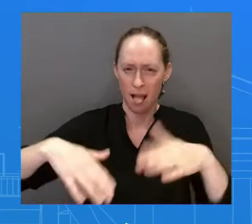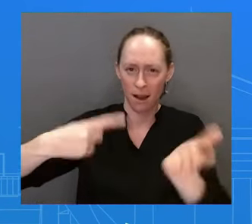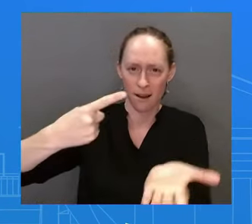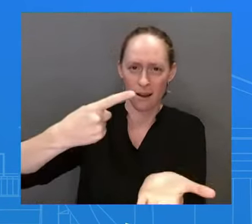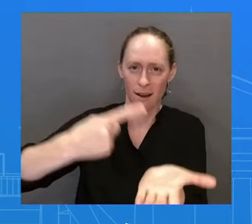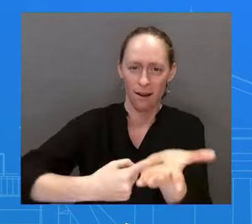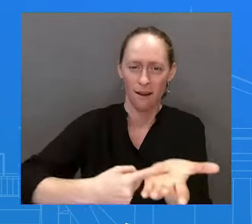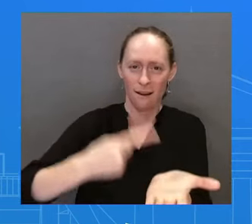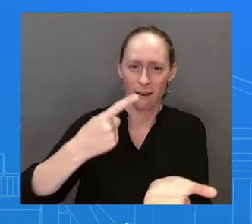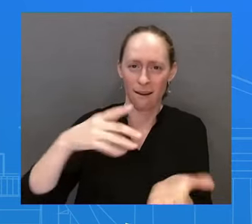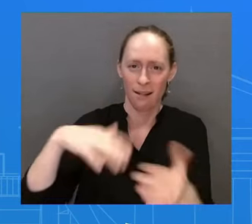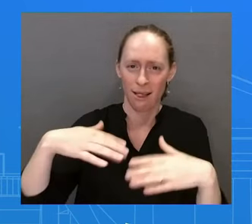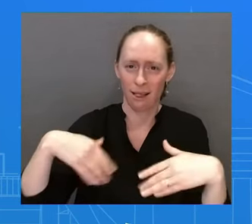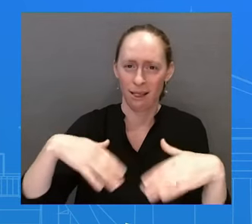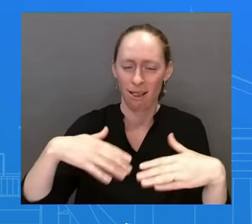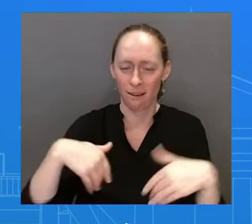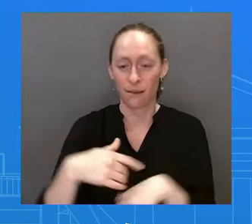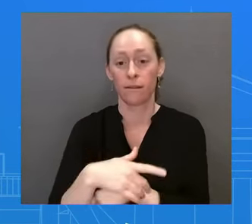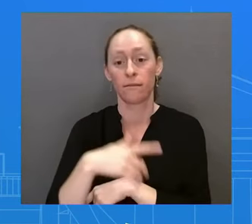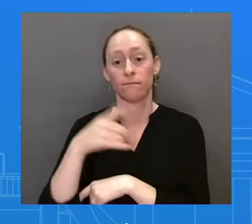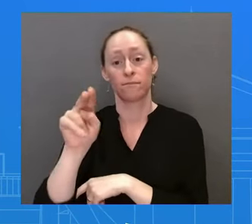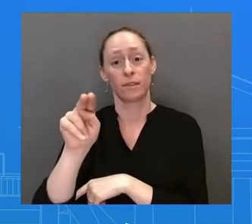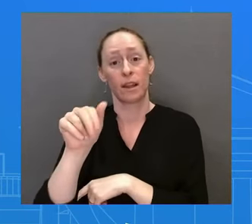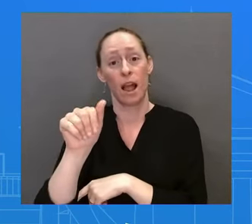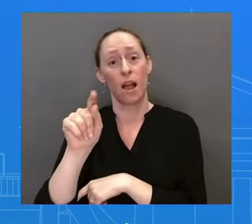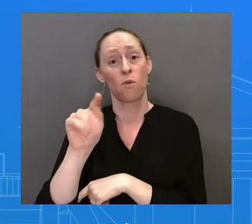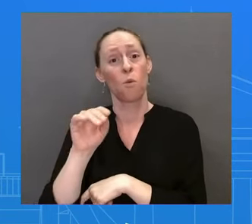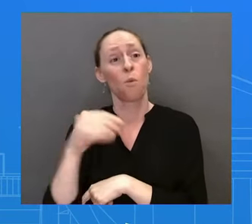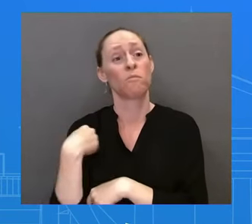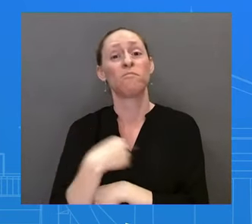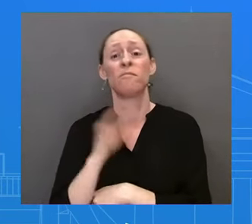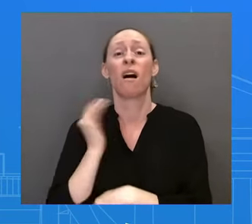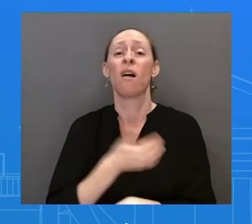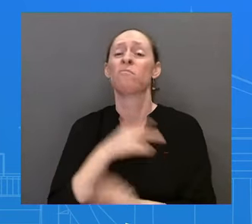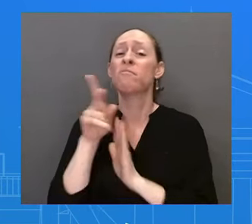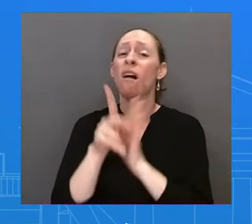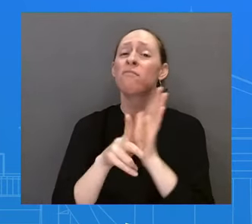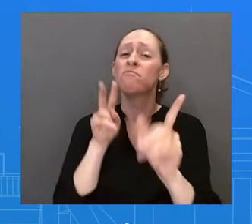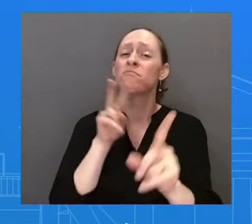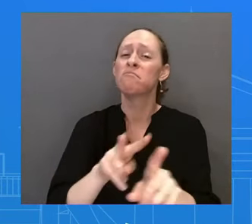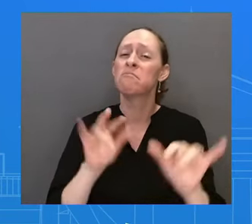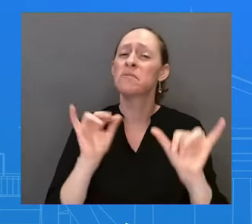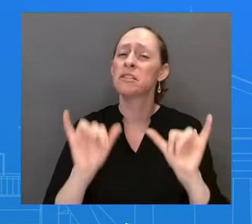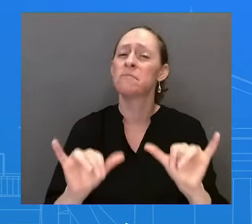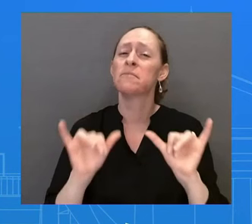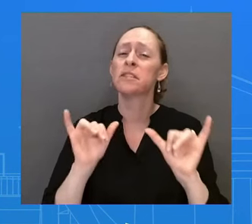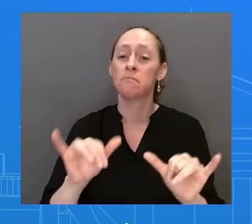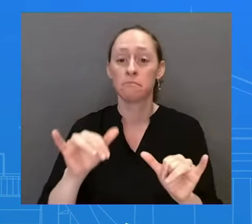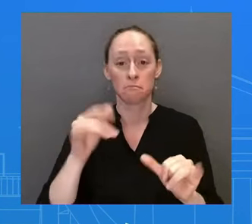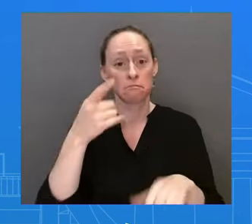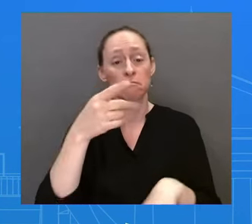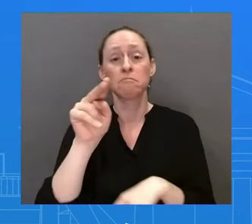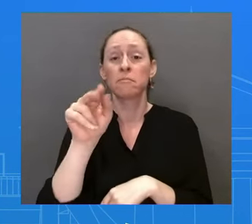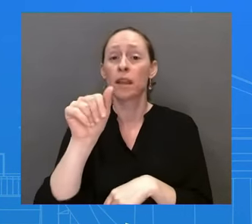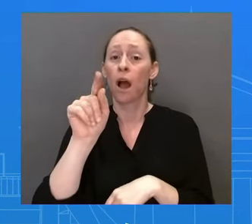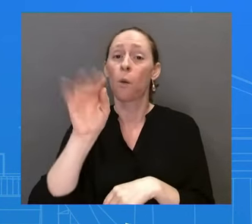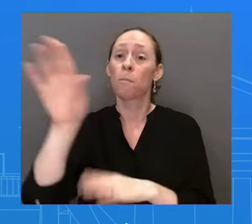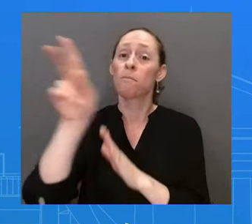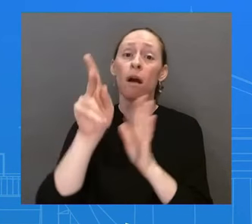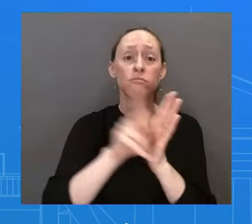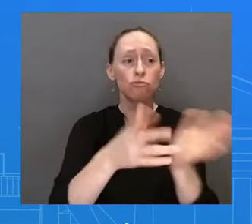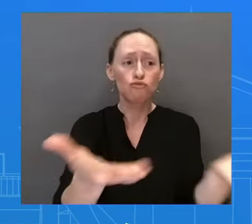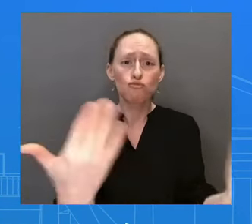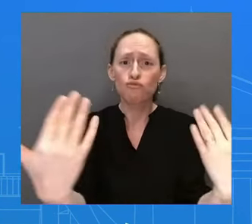hasn't changed. We obviously still support the NATO's open door policy, and those are discussions that have to be had with